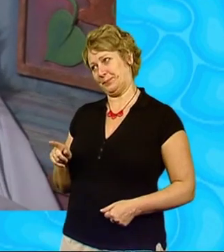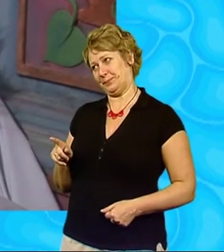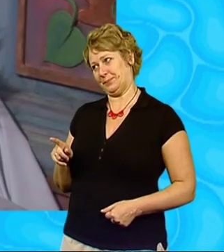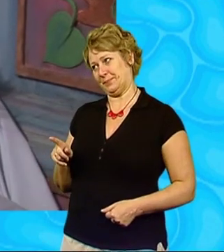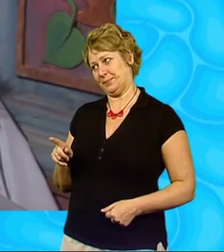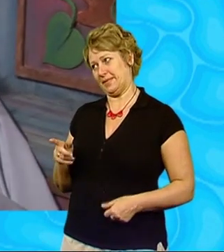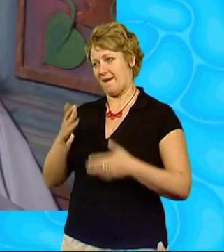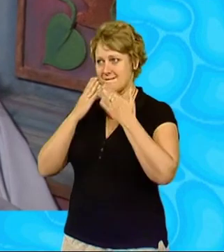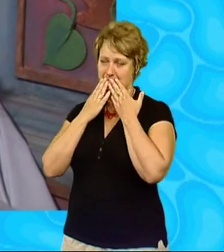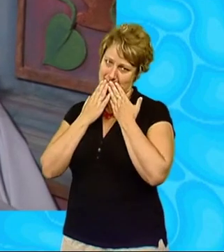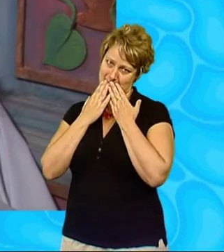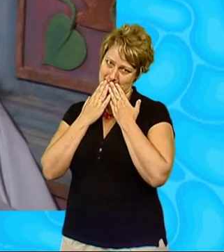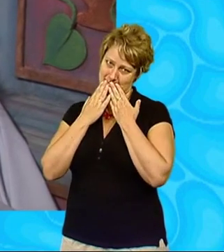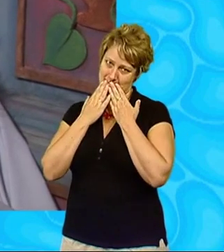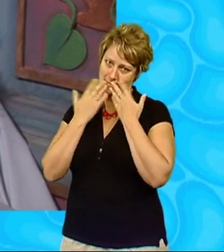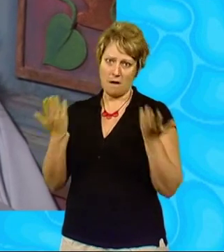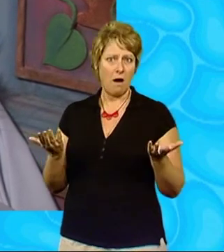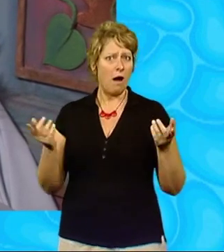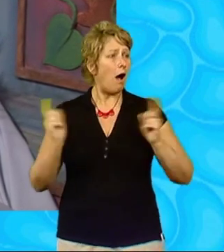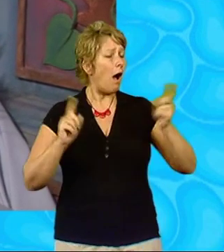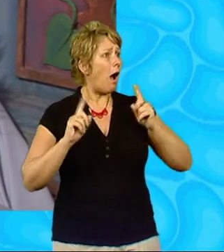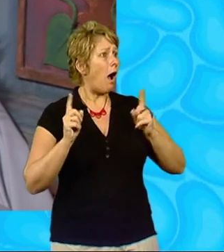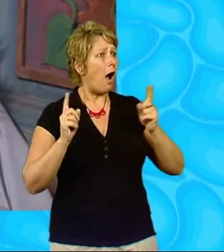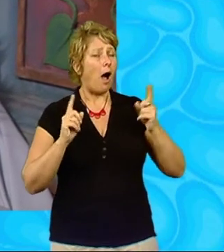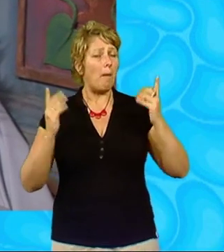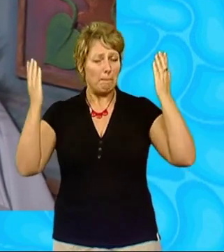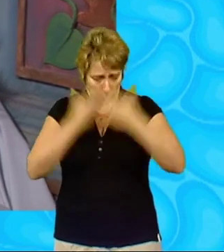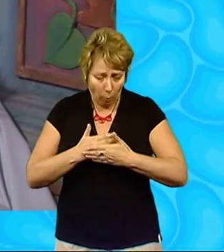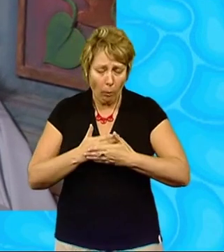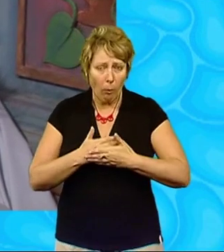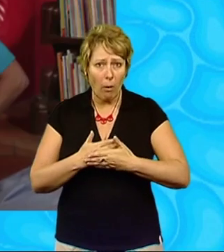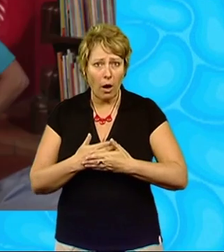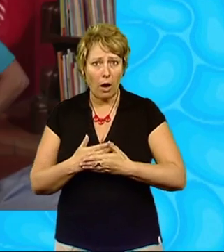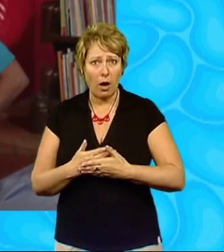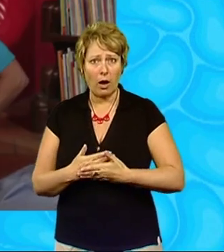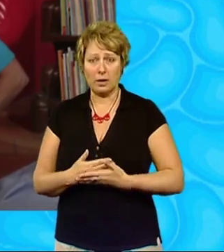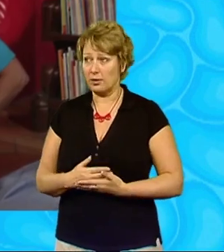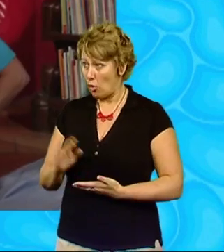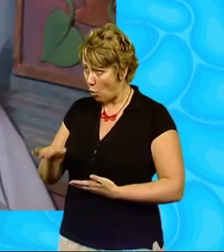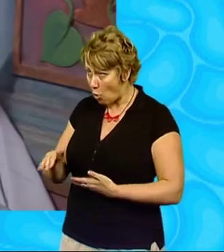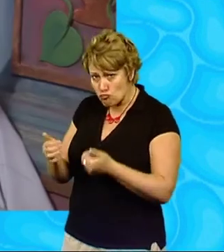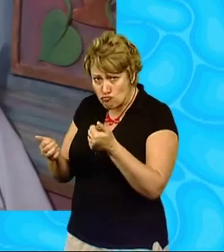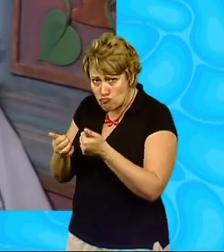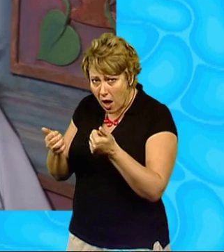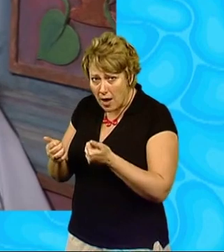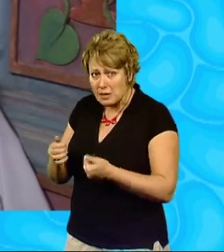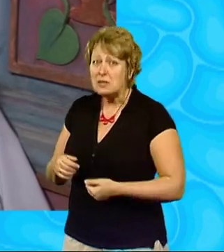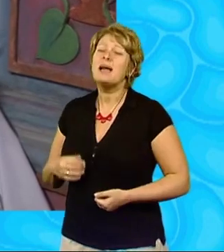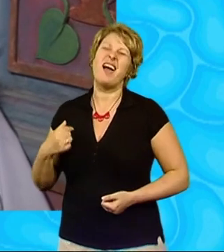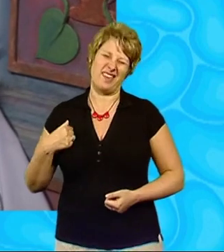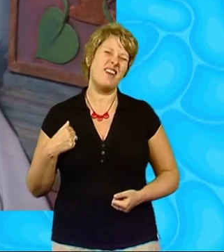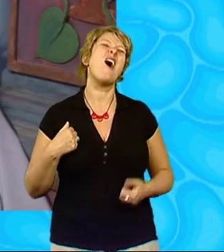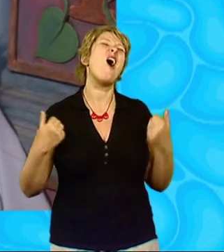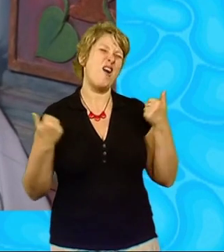Oh, dear. What happened? It suddenly went dark. Are you all right? Oh,